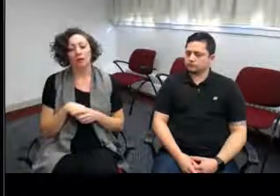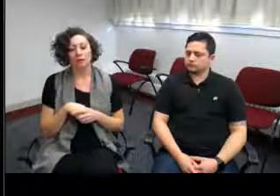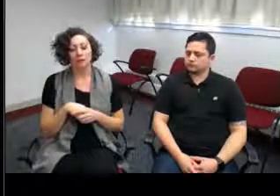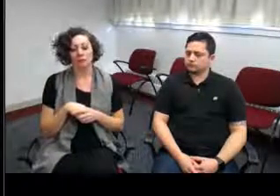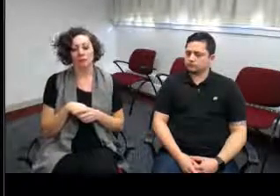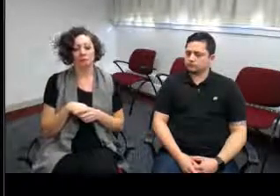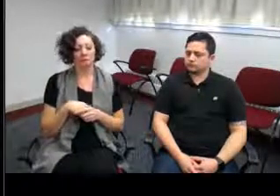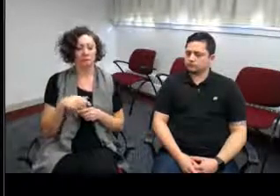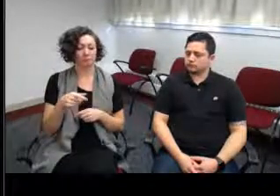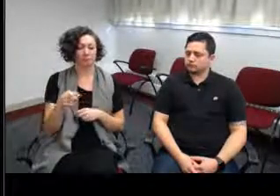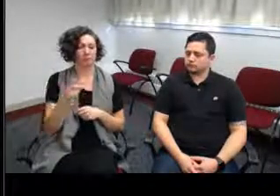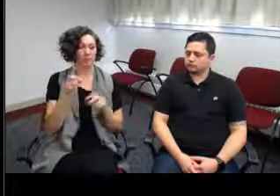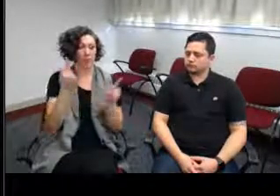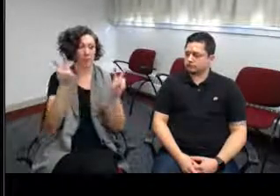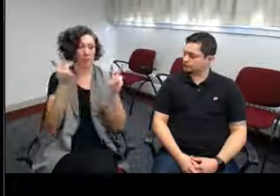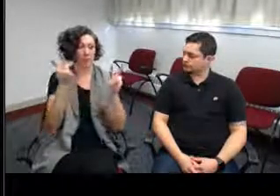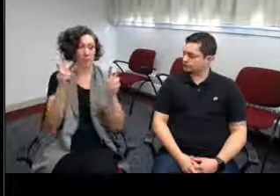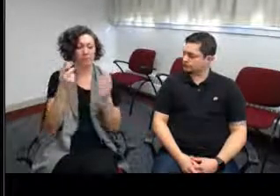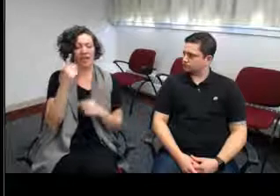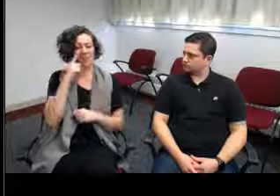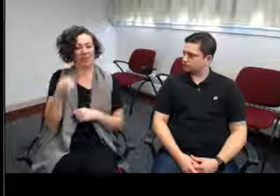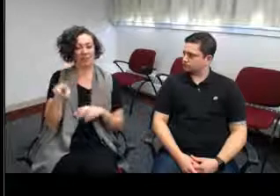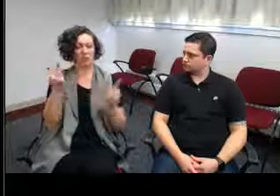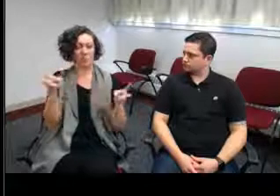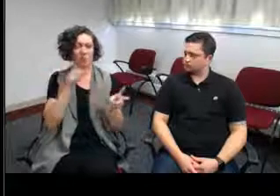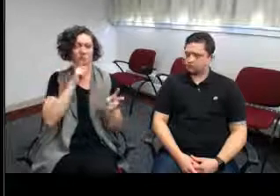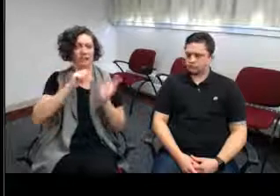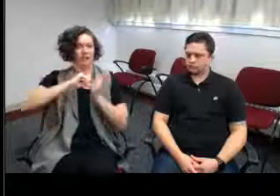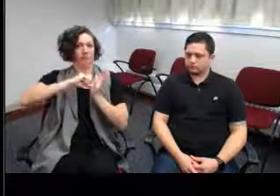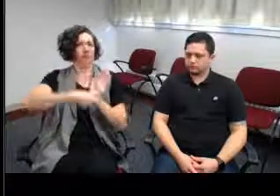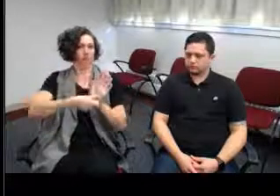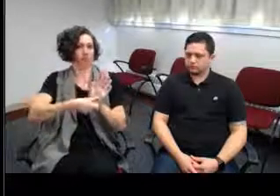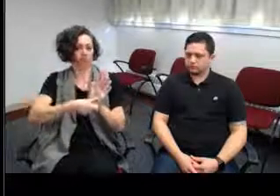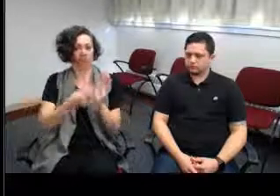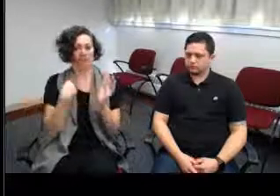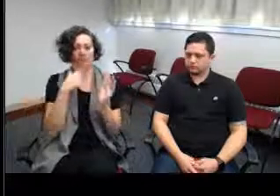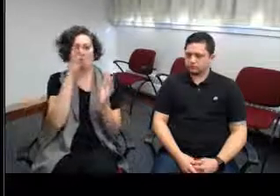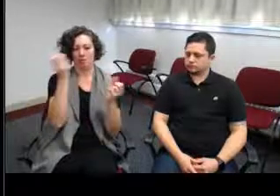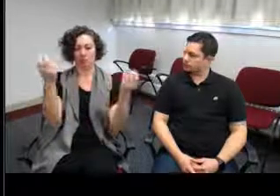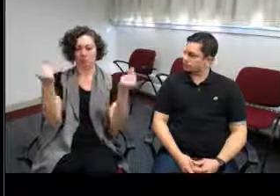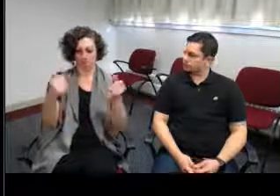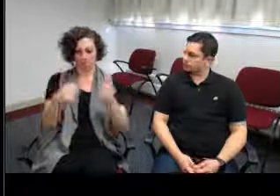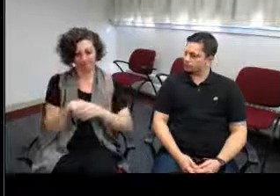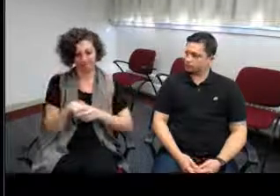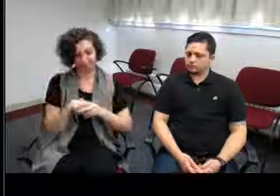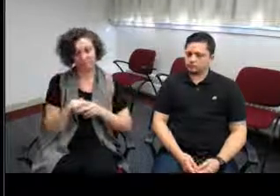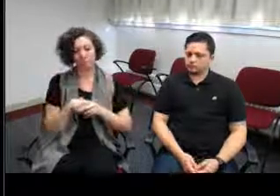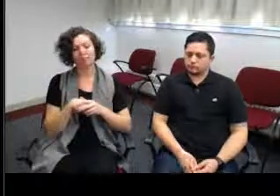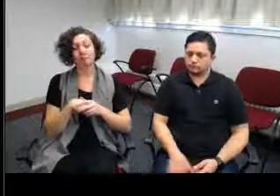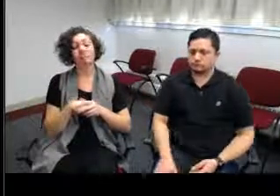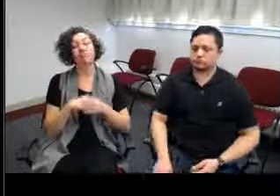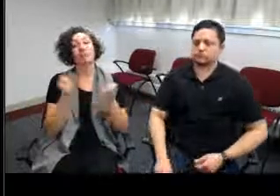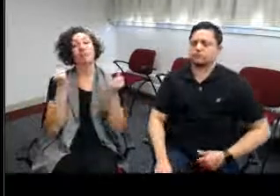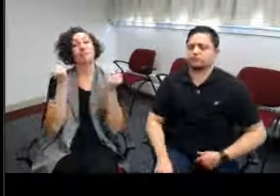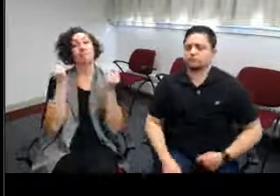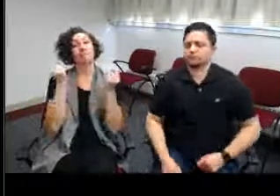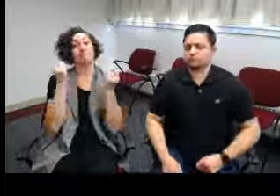We see the levels very similar between those two populations. I think this quote really drives it